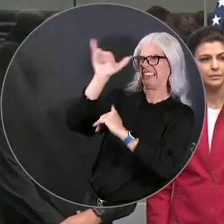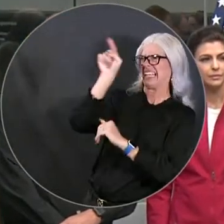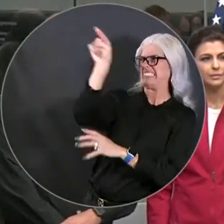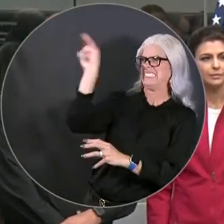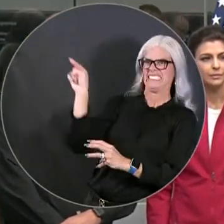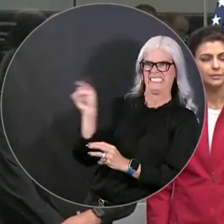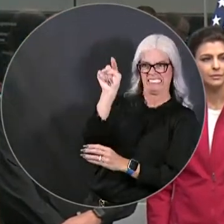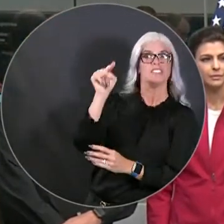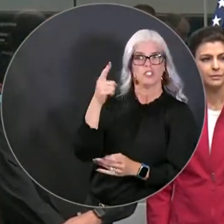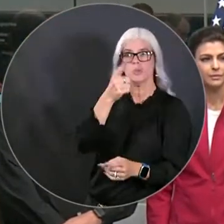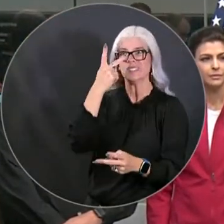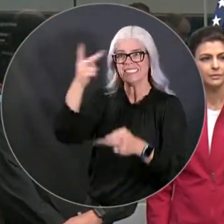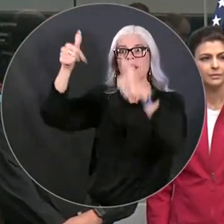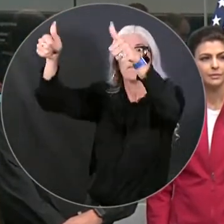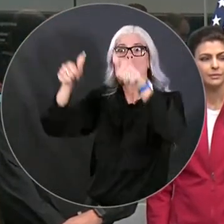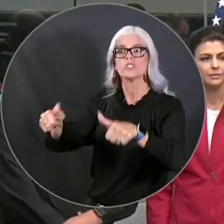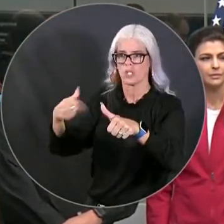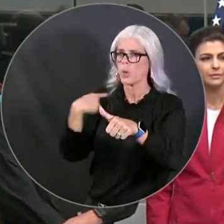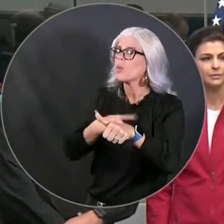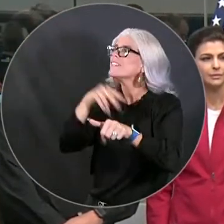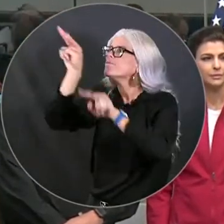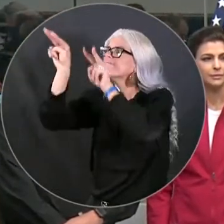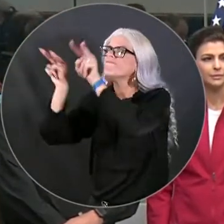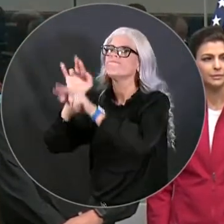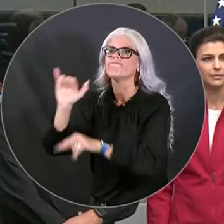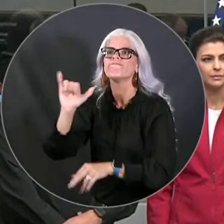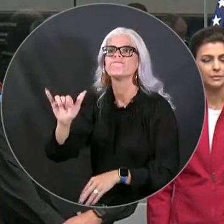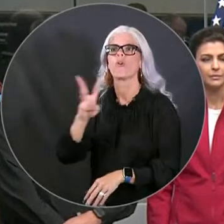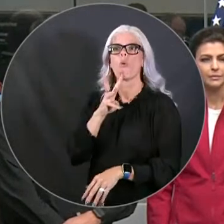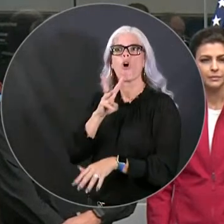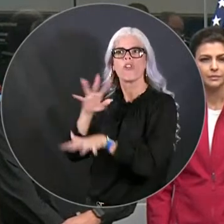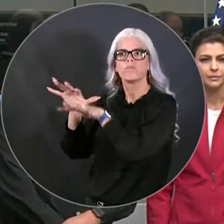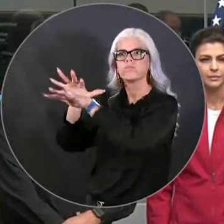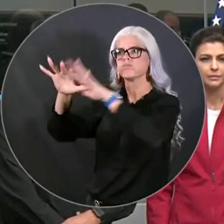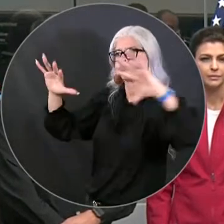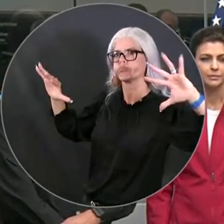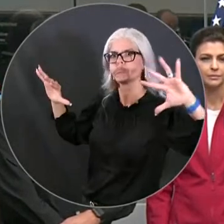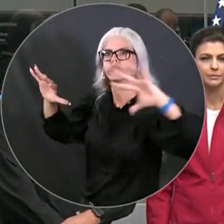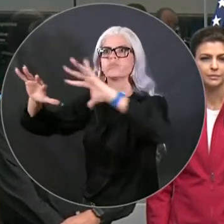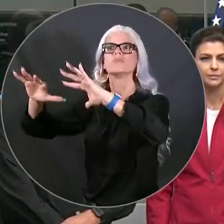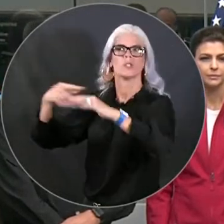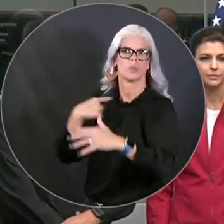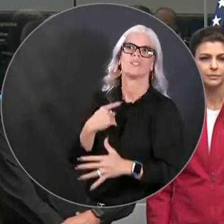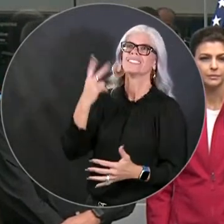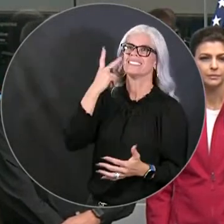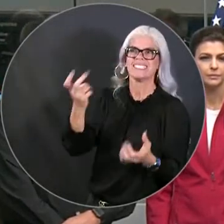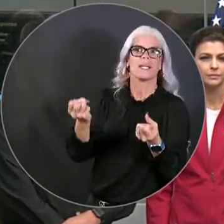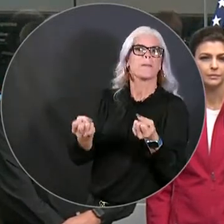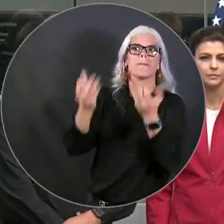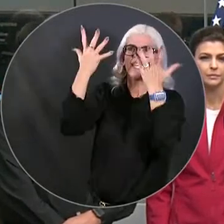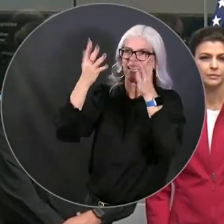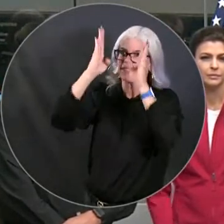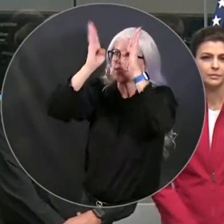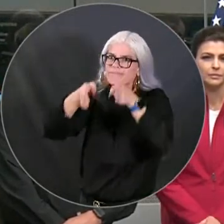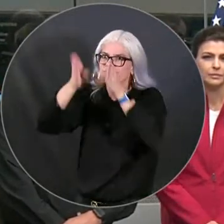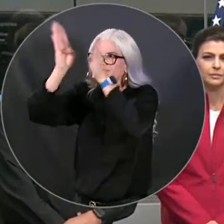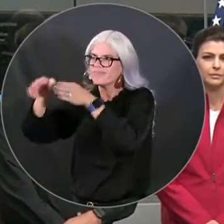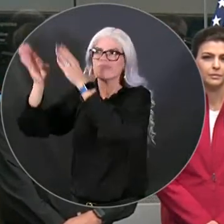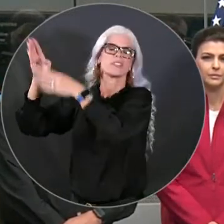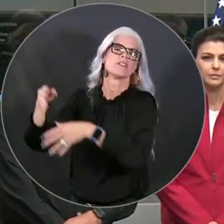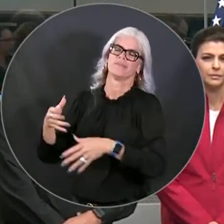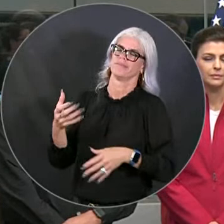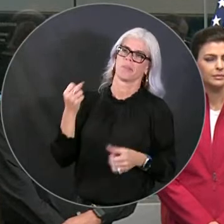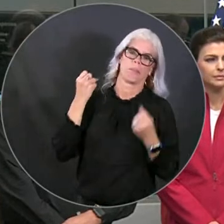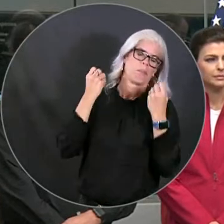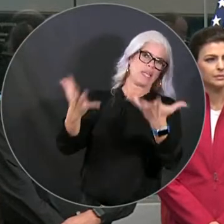you go inland even many blocks, and you have massive inundation that are off those areas. And so I think it was a pretty consistent